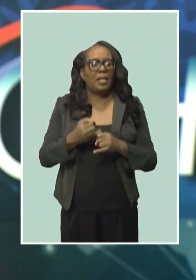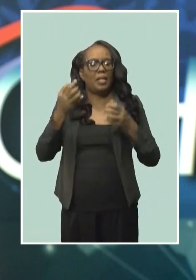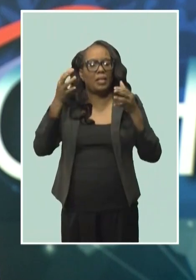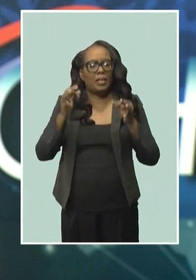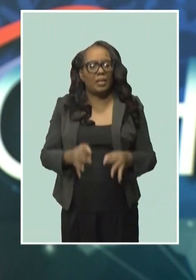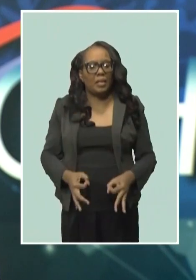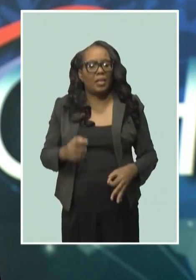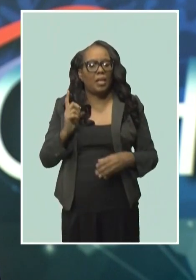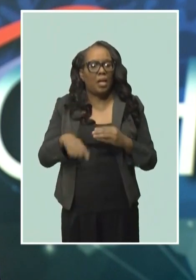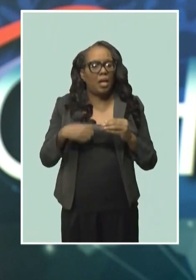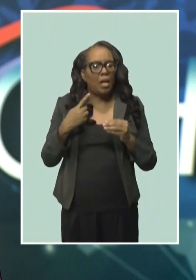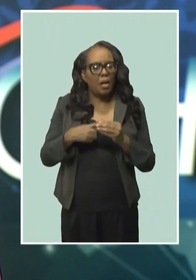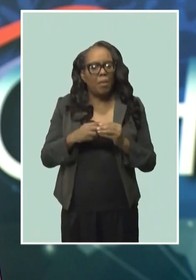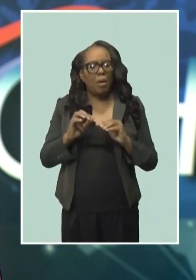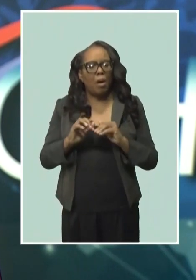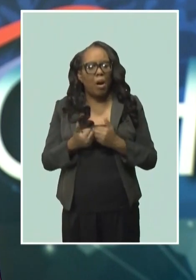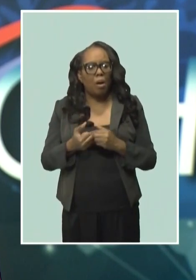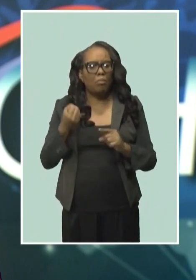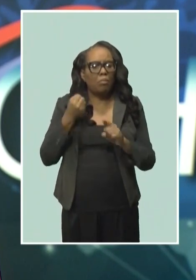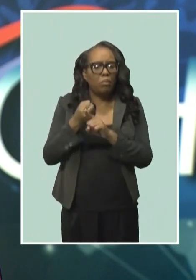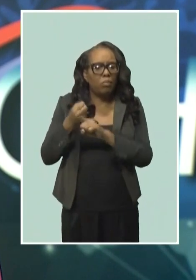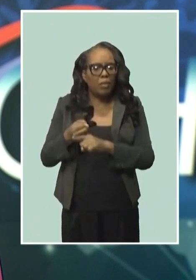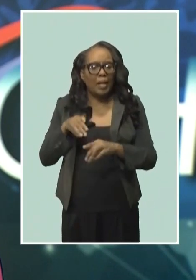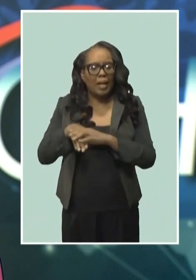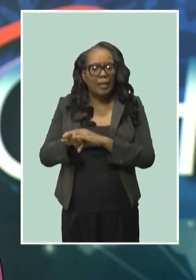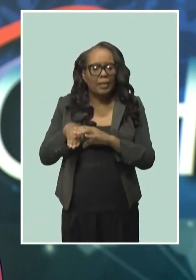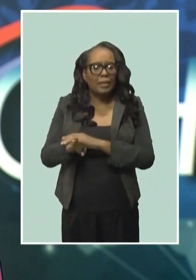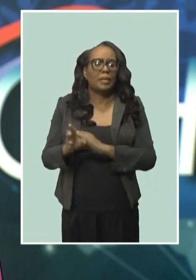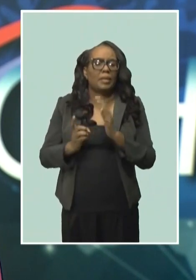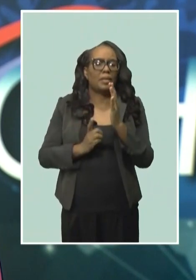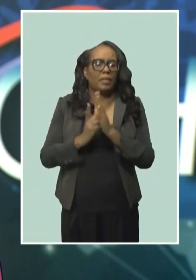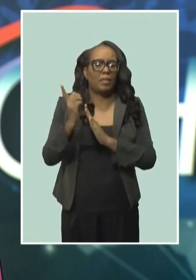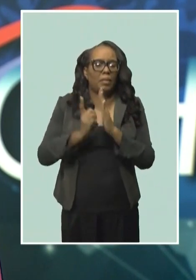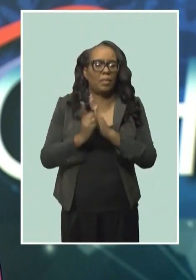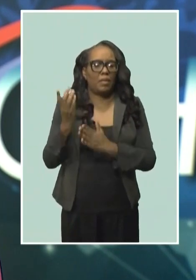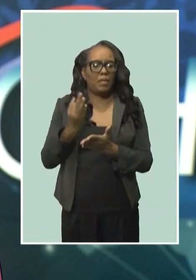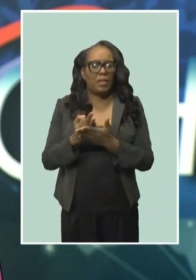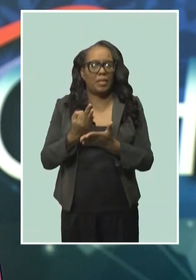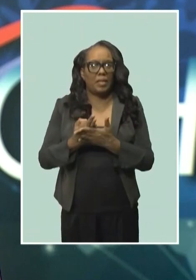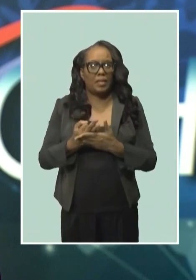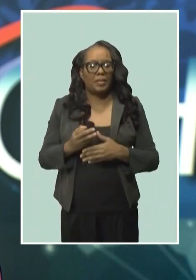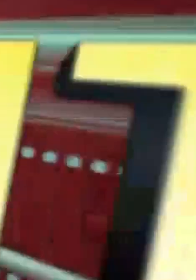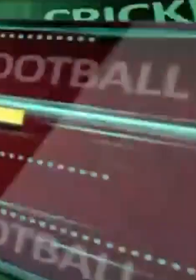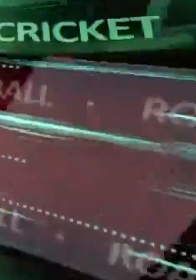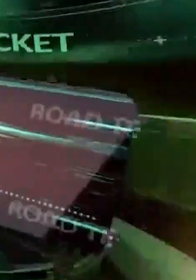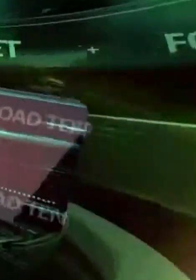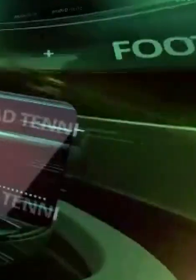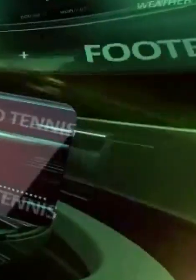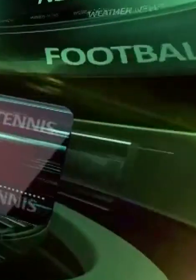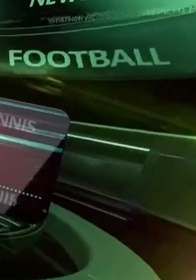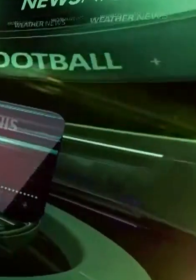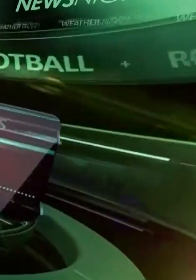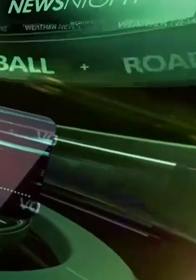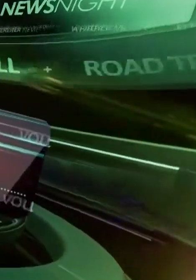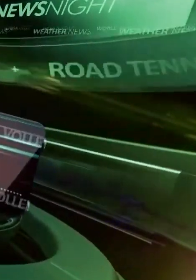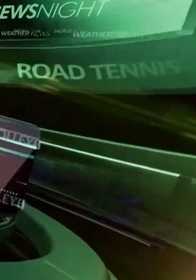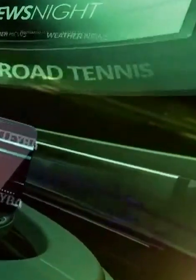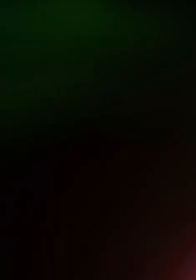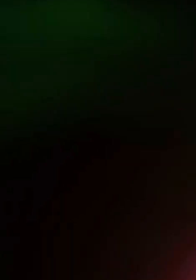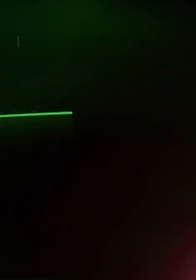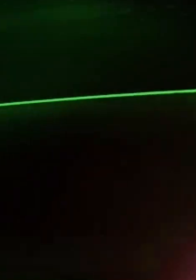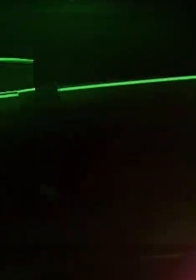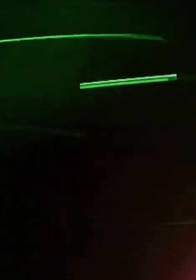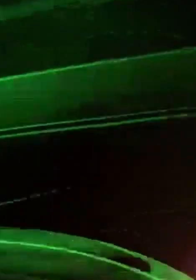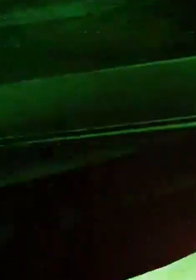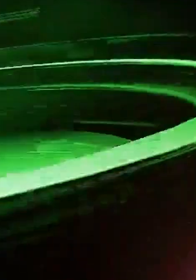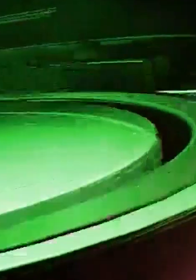effective vulnerability index for the accessing of development finance. Sports Night, brought to